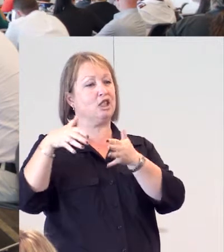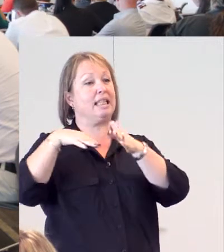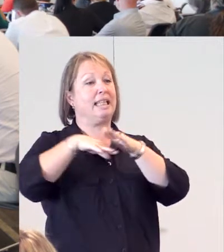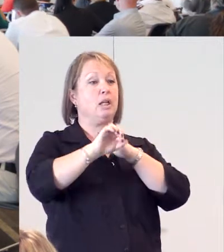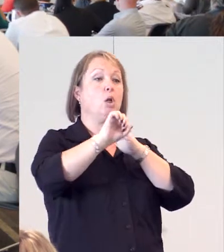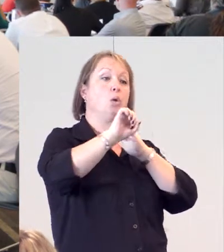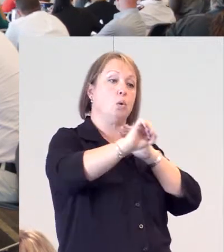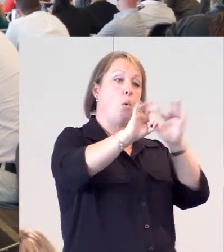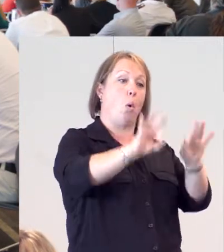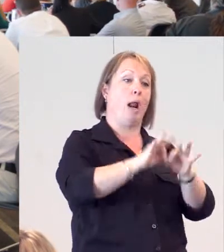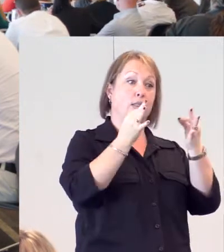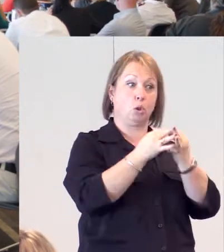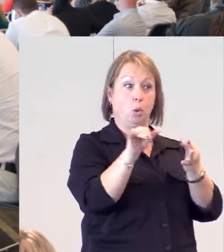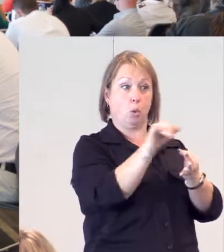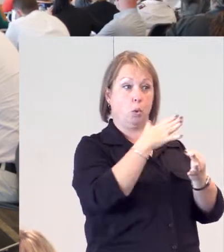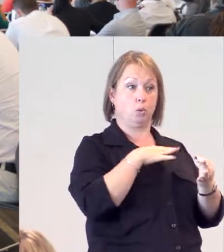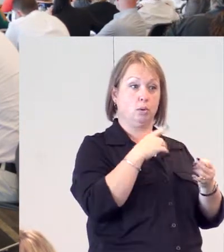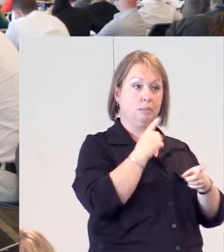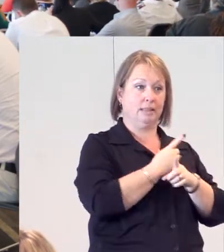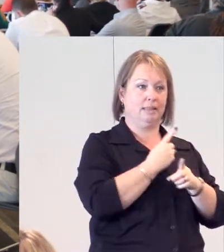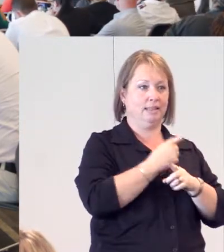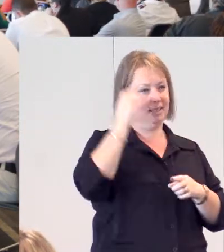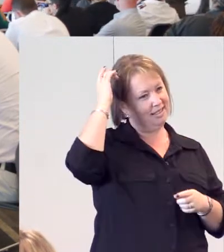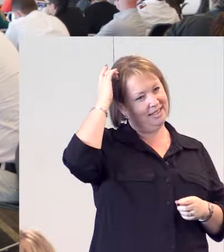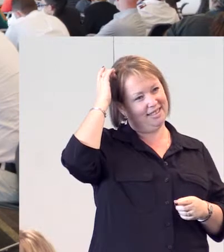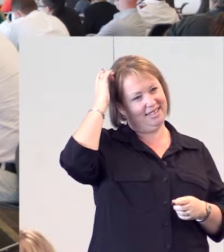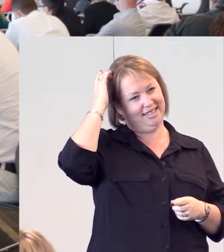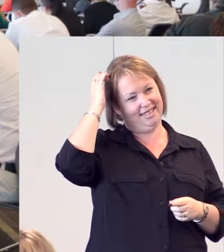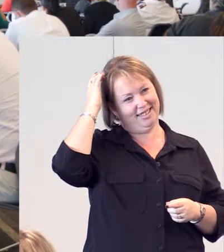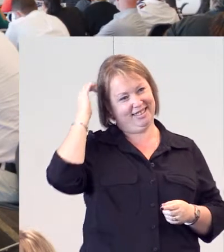your organisation? Who wants to feedback?